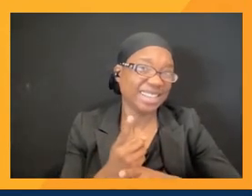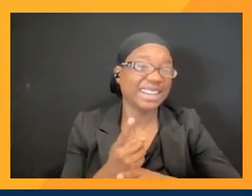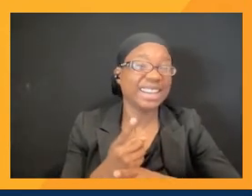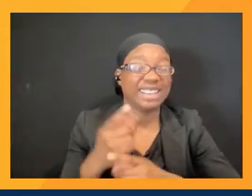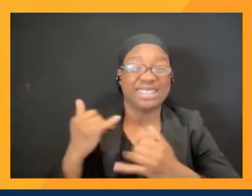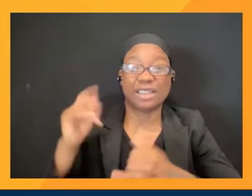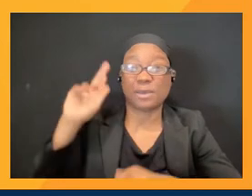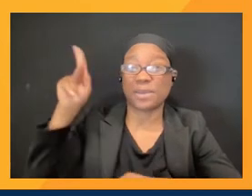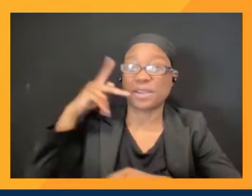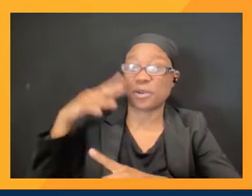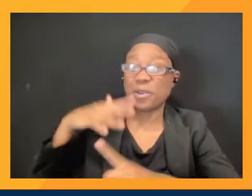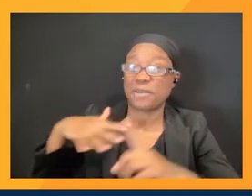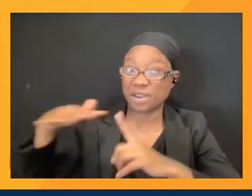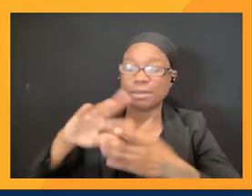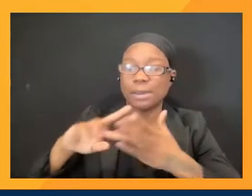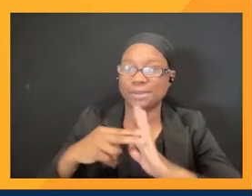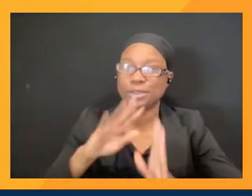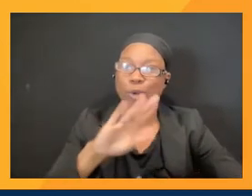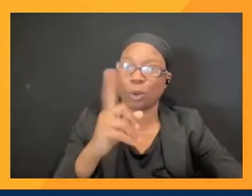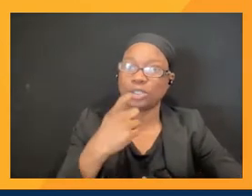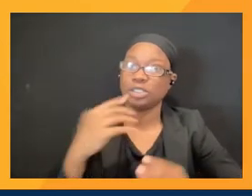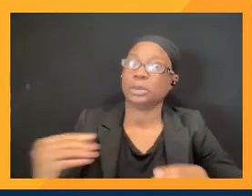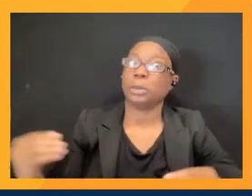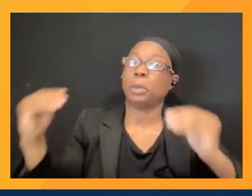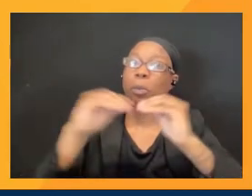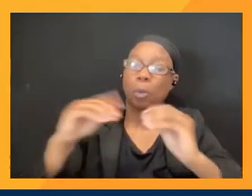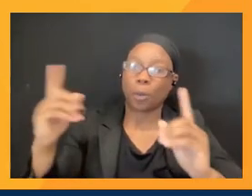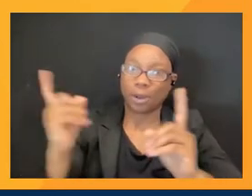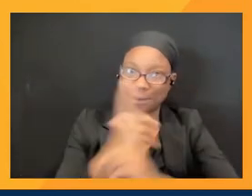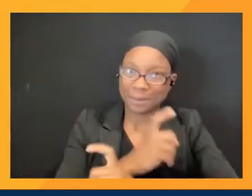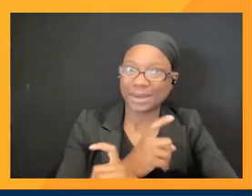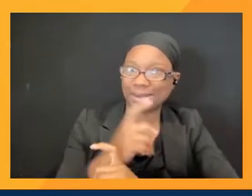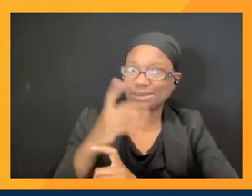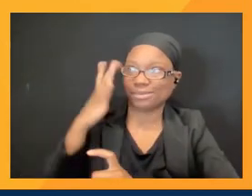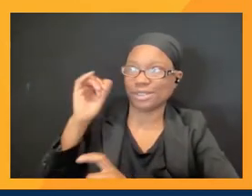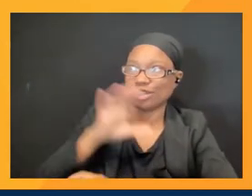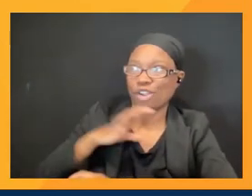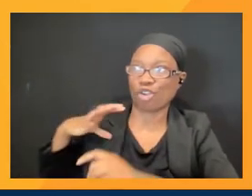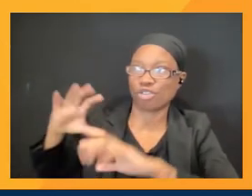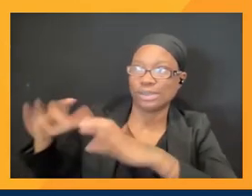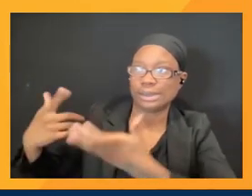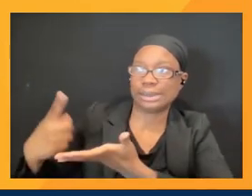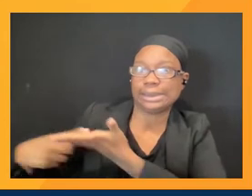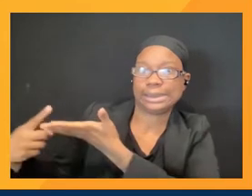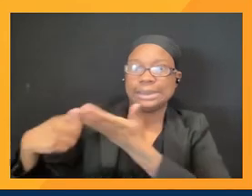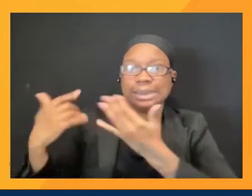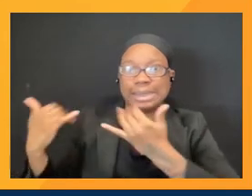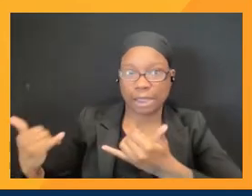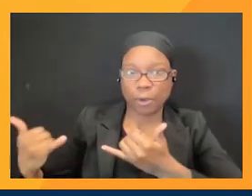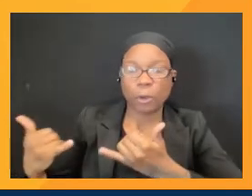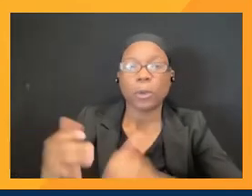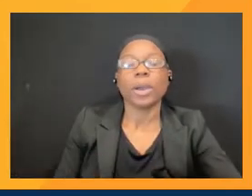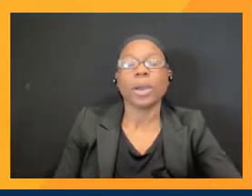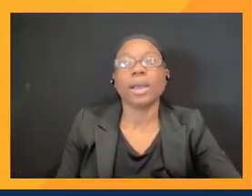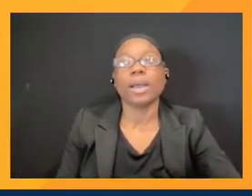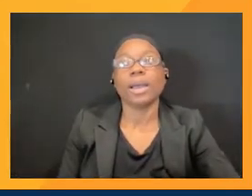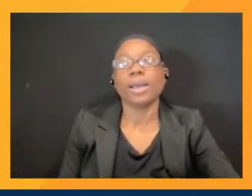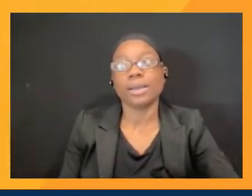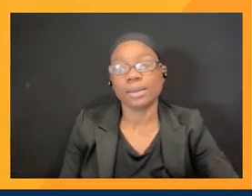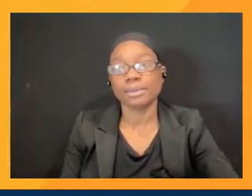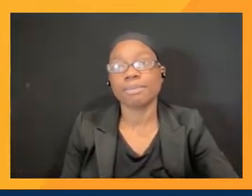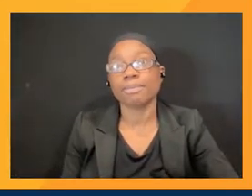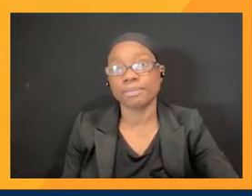works for them and what doesn't. Right now, I think it is clear to see that. I'm very hopeful that we are going to find